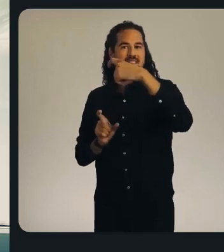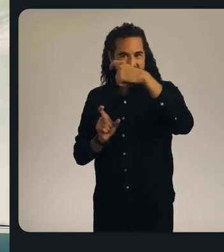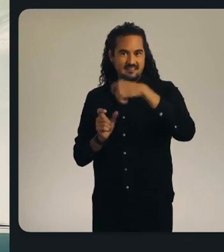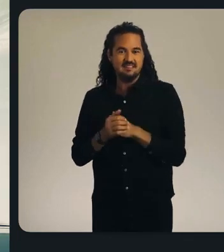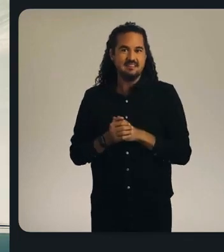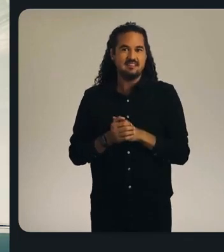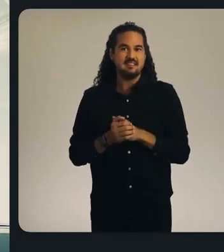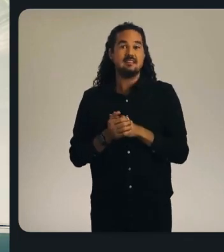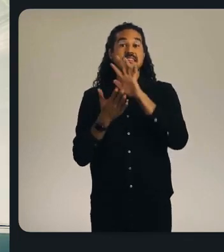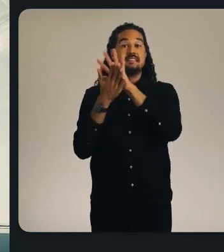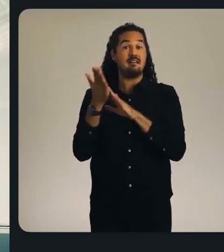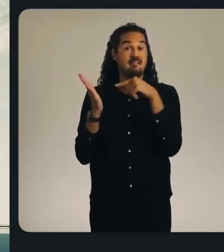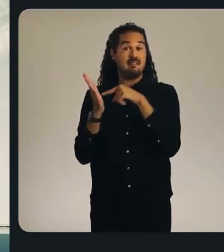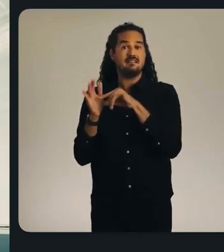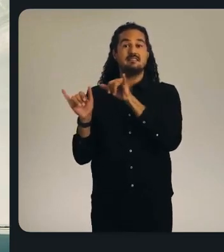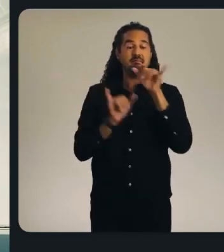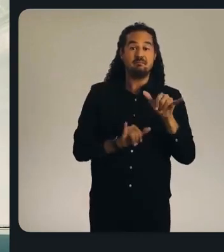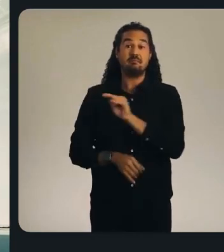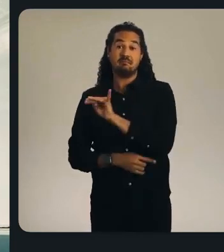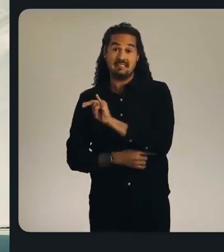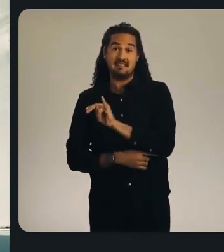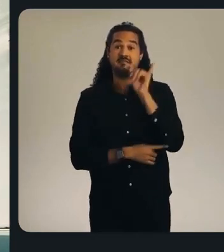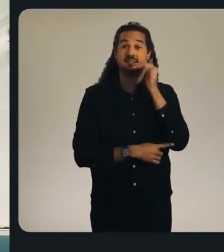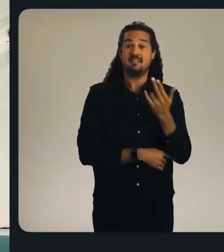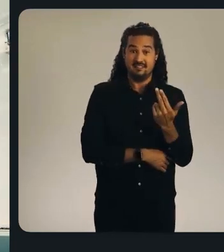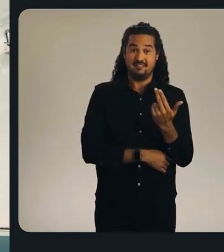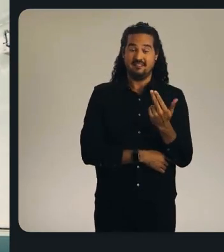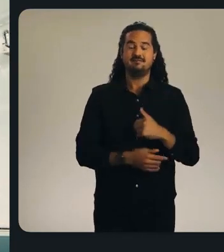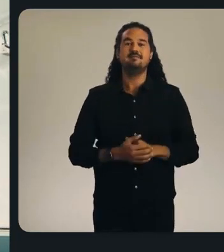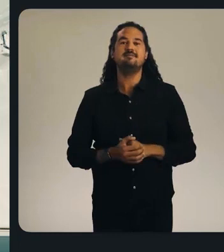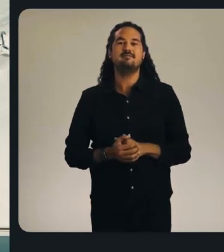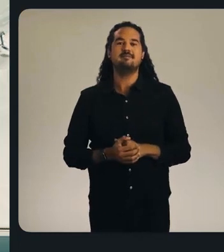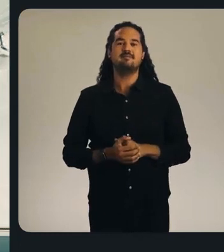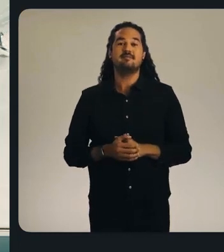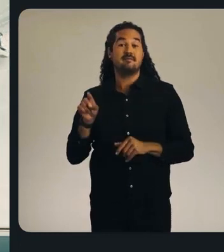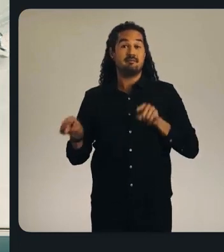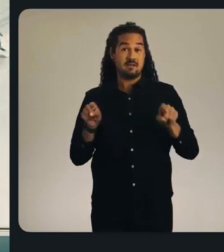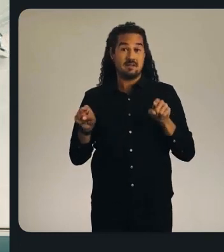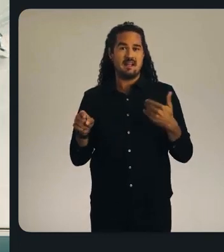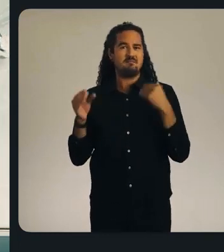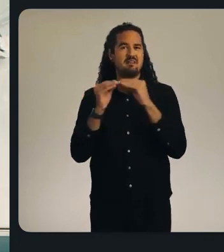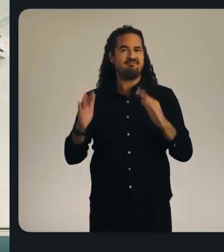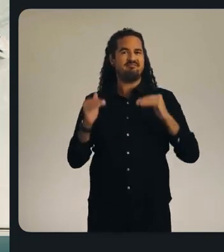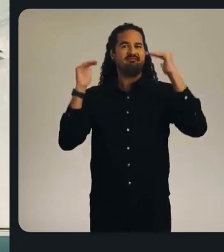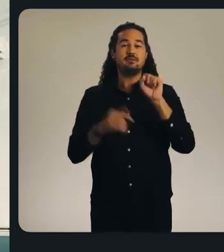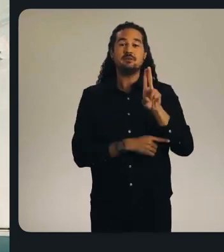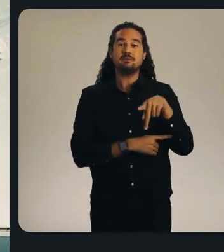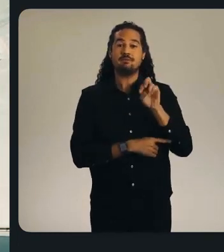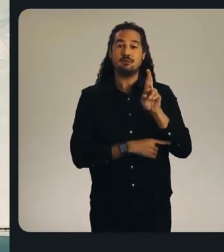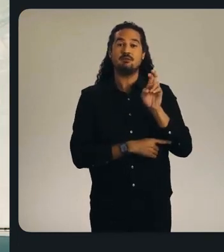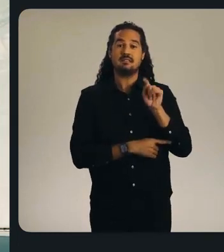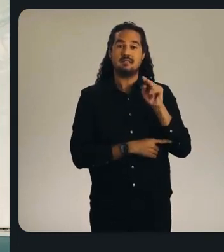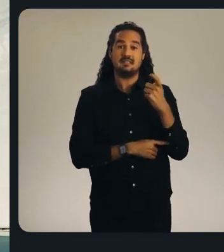the same across 2 sizes, iPhone 13 and iPhone 13 mini. Both feature a more advanced Super Retina XDR display.